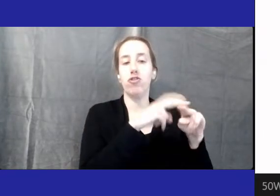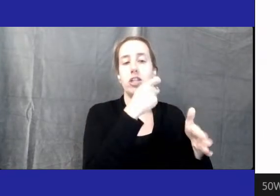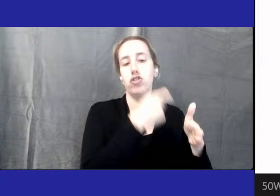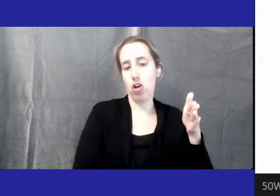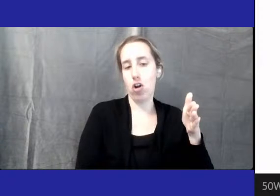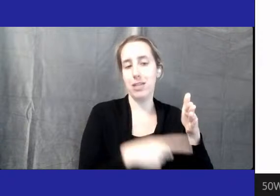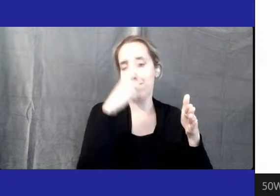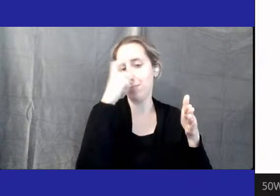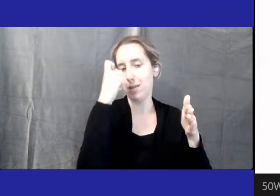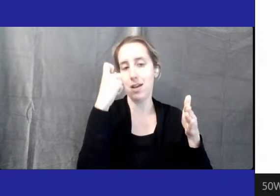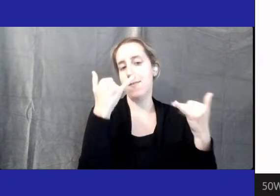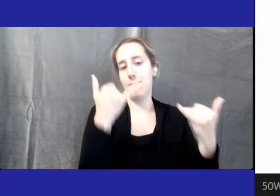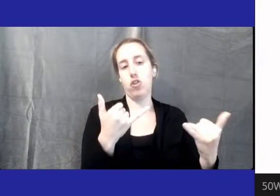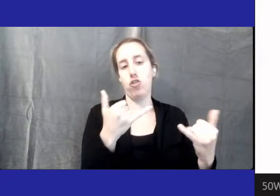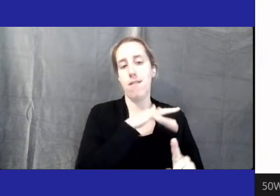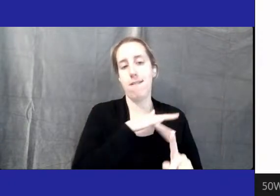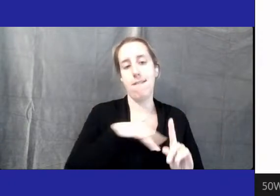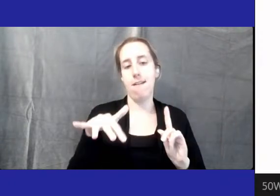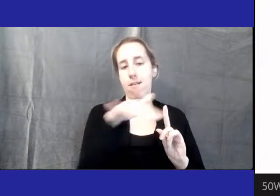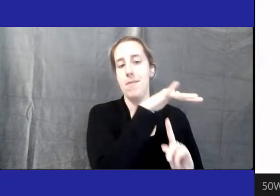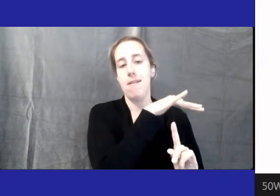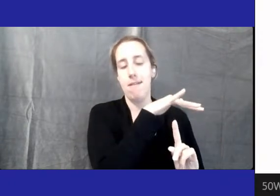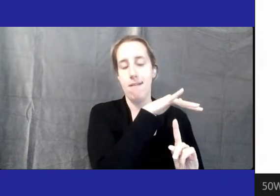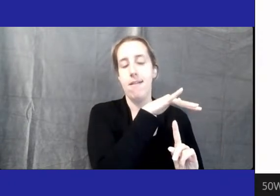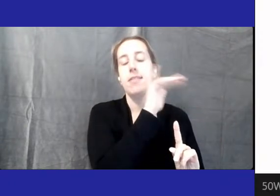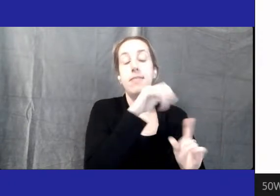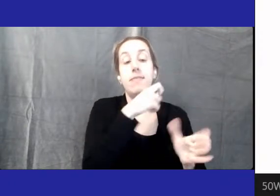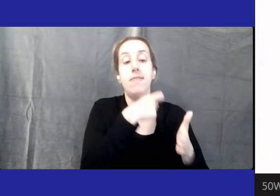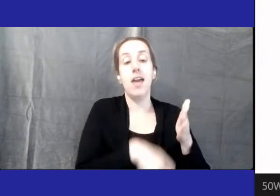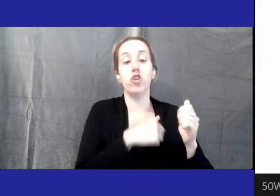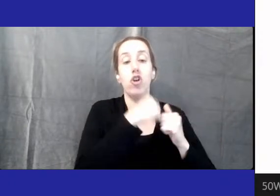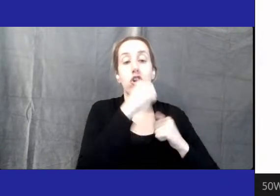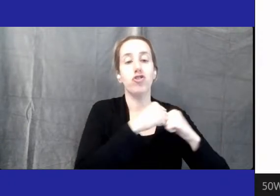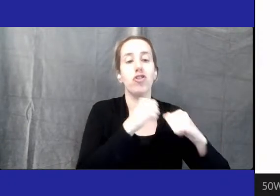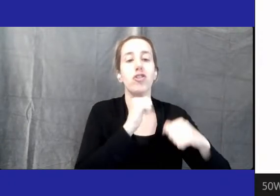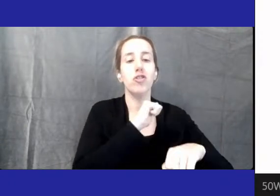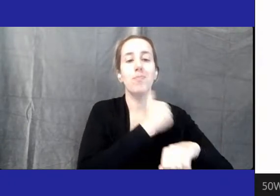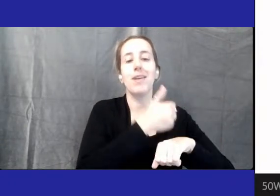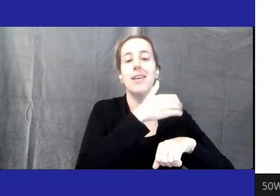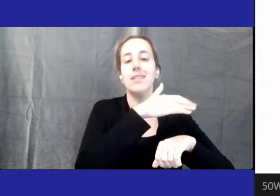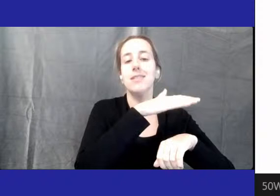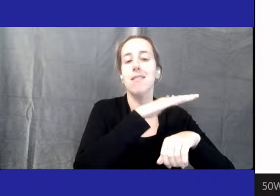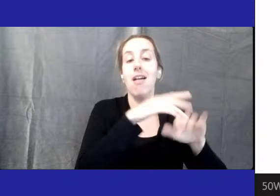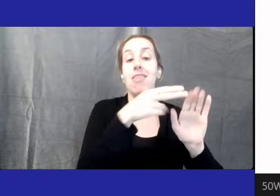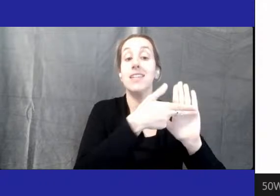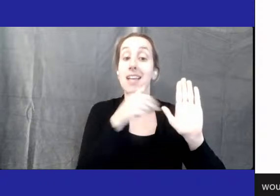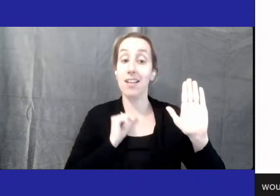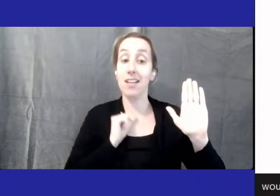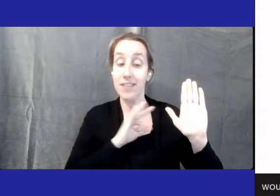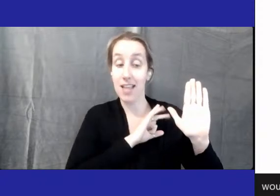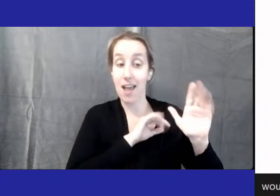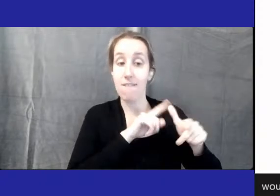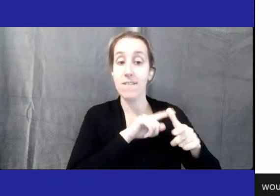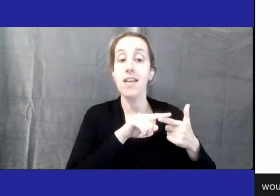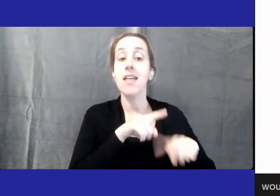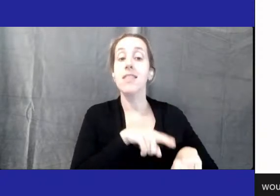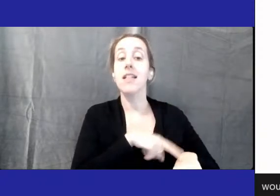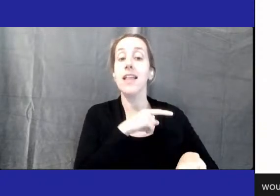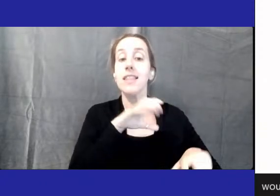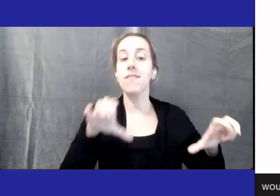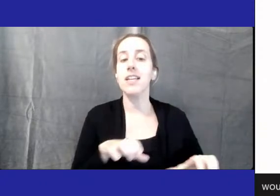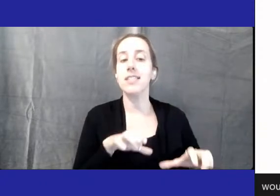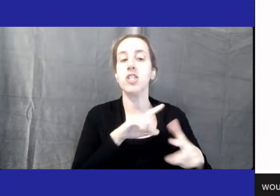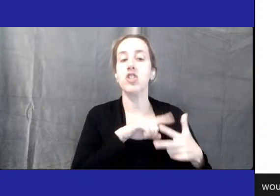environment. The cost structure was based on the title of the staff, the length of the activation, and the time to activation, so like